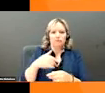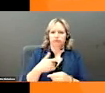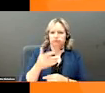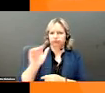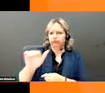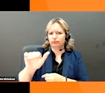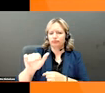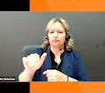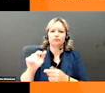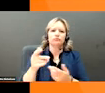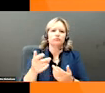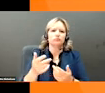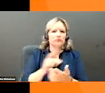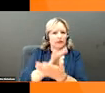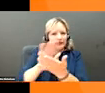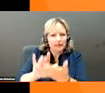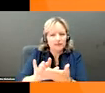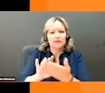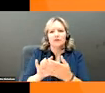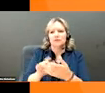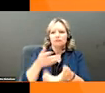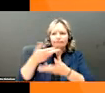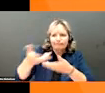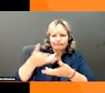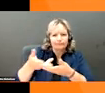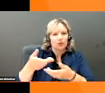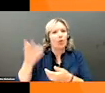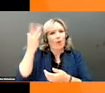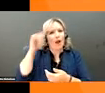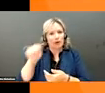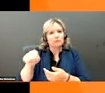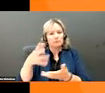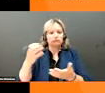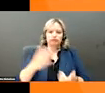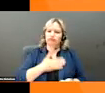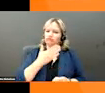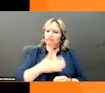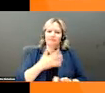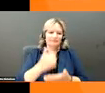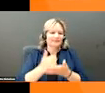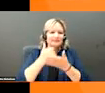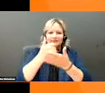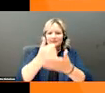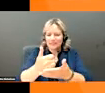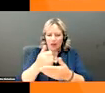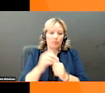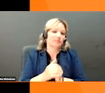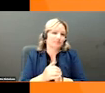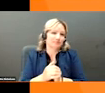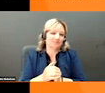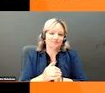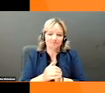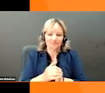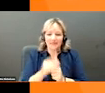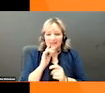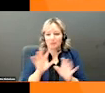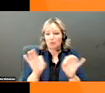too, so that's another way to to sort of